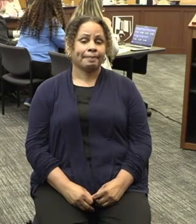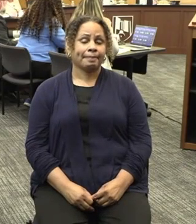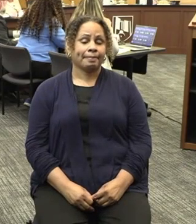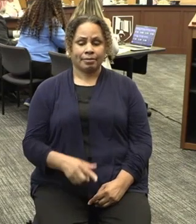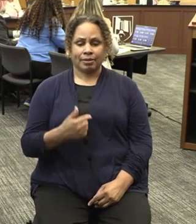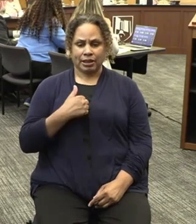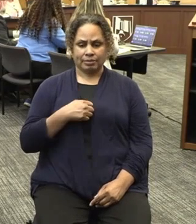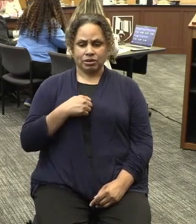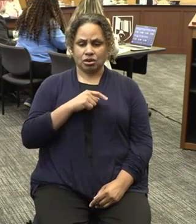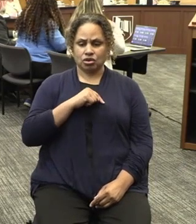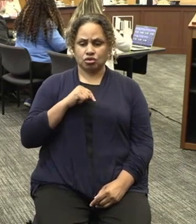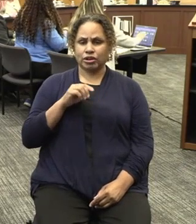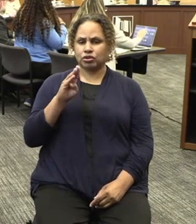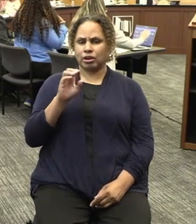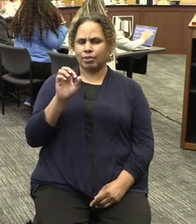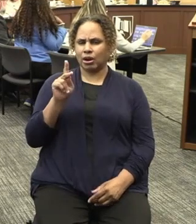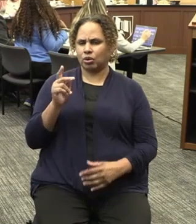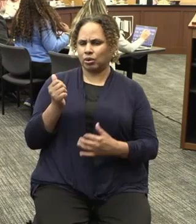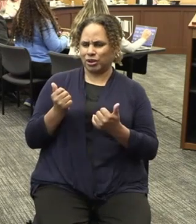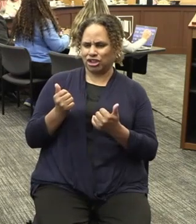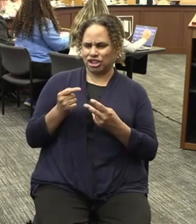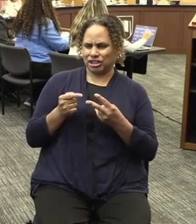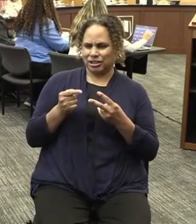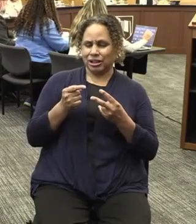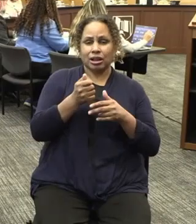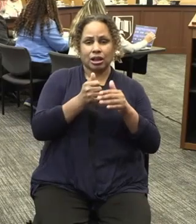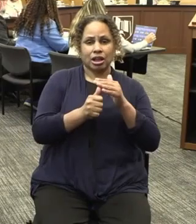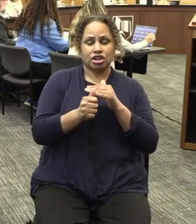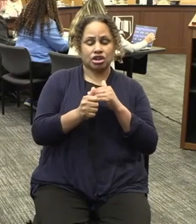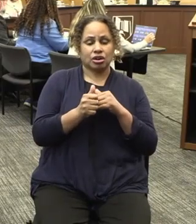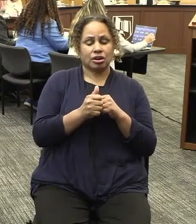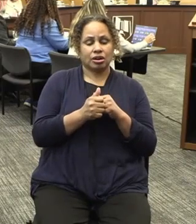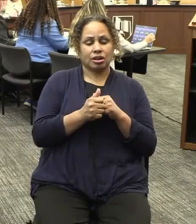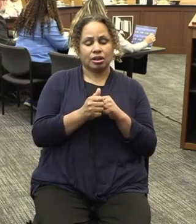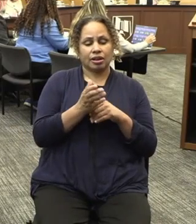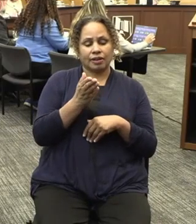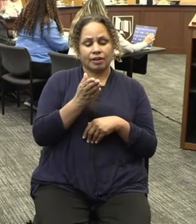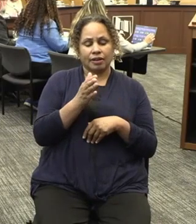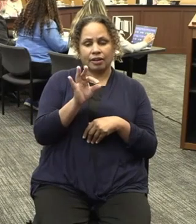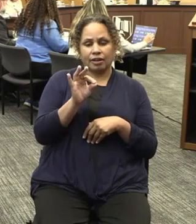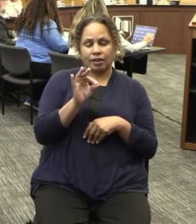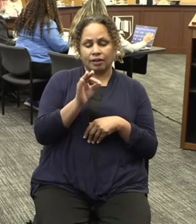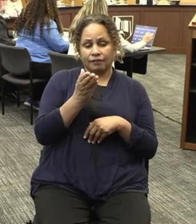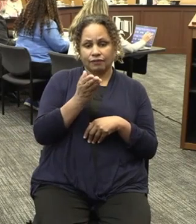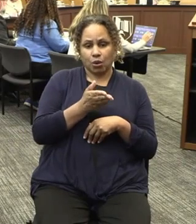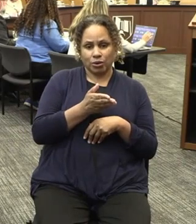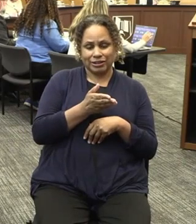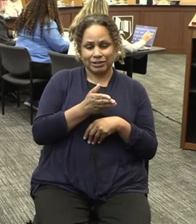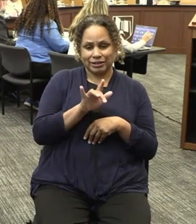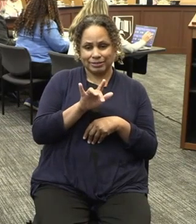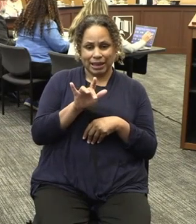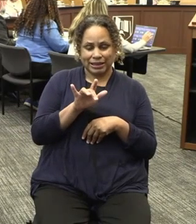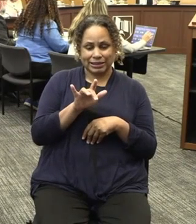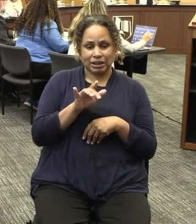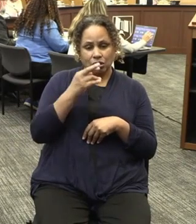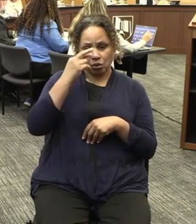I'm sorry, trustee Broderick, which one? It's under forward space. Oh. It says Romeoville event seating.